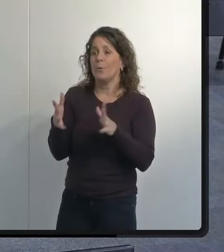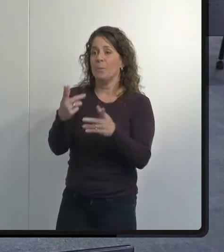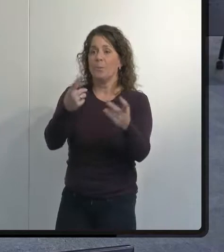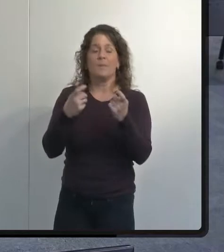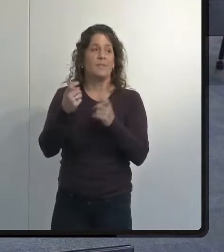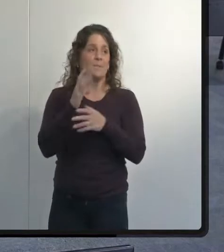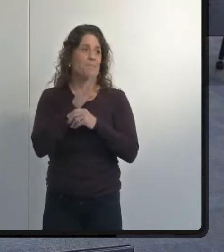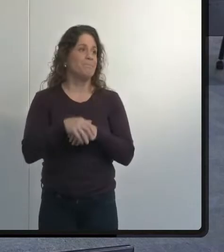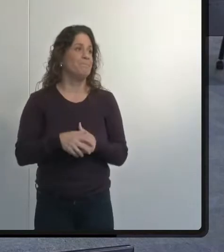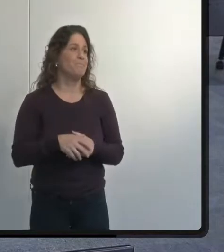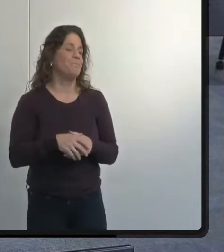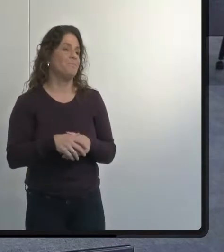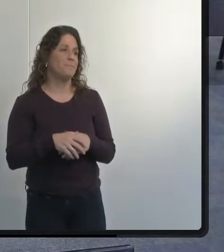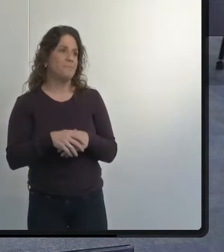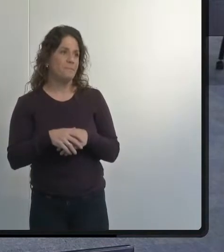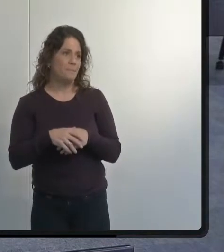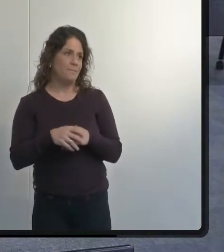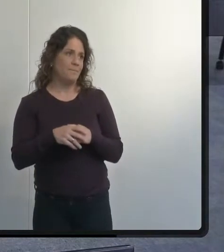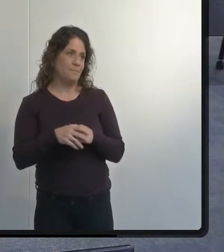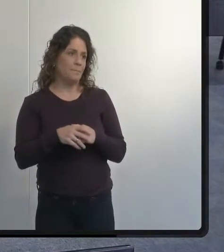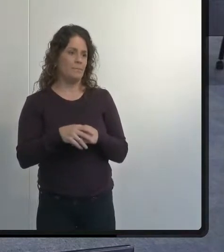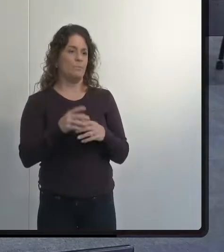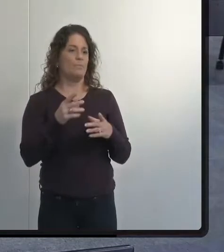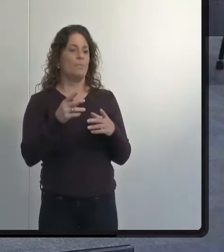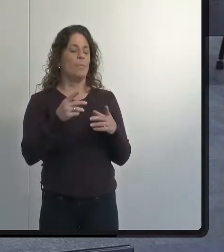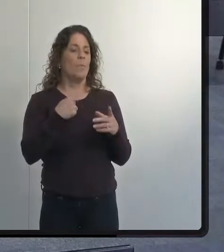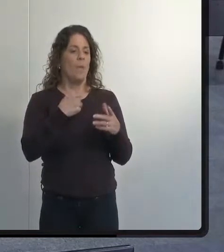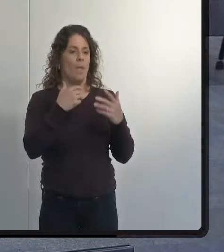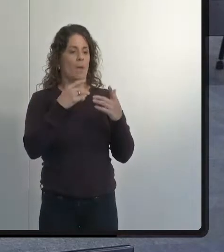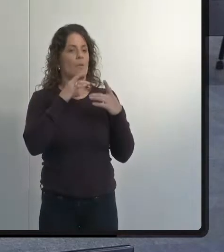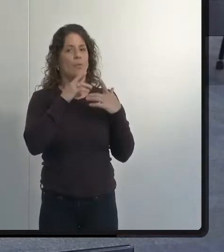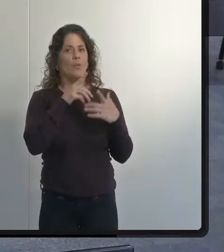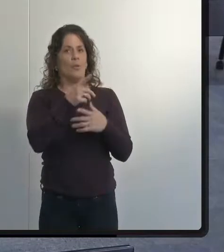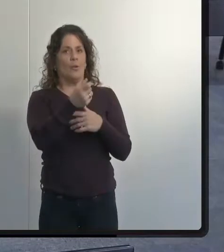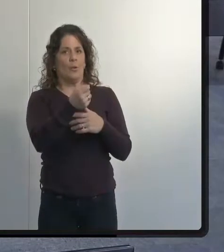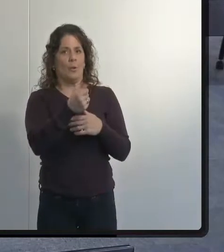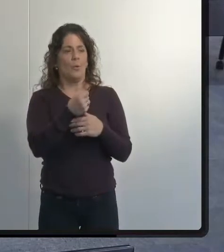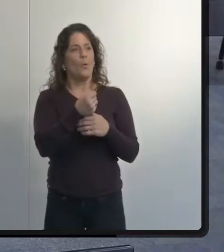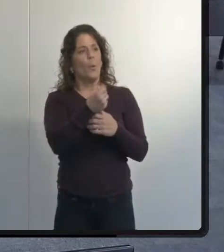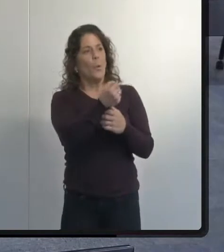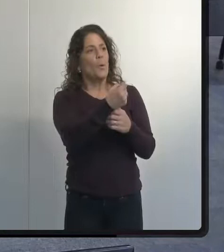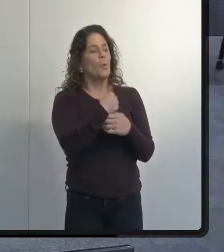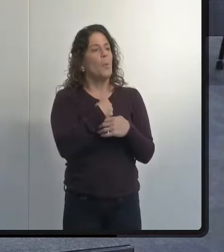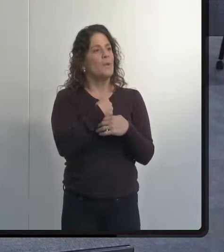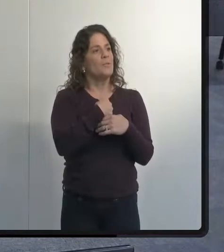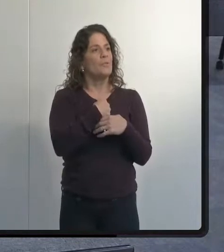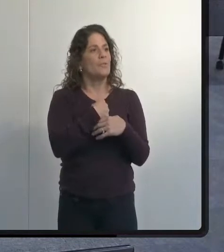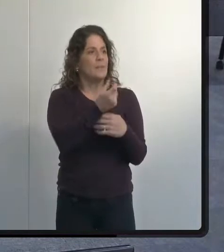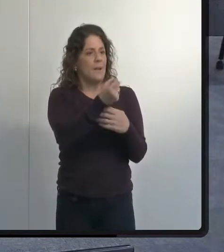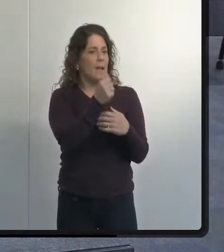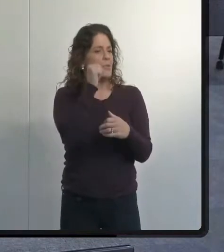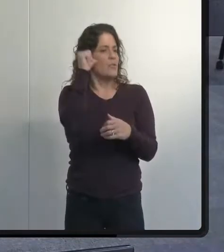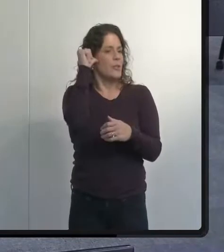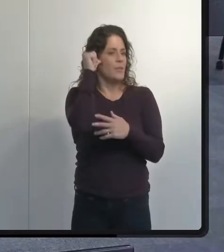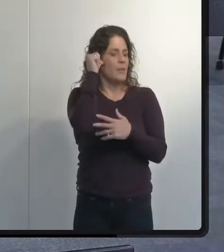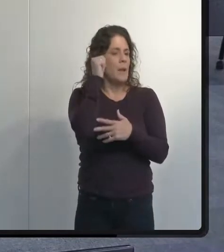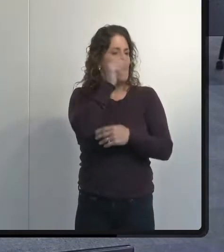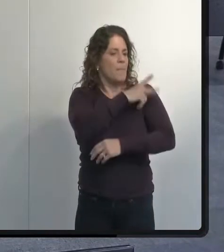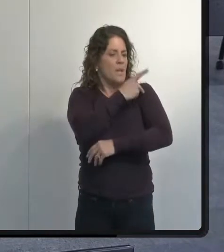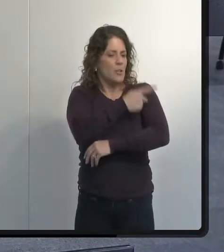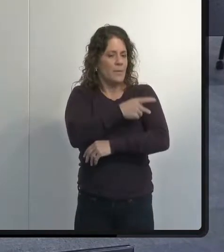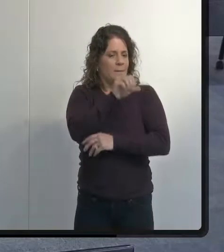Fish? I just have a question regarding the third death in the county announced yesterday, a patient in the South